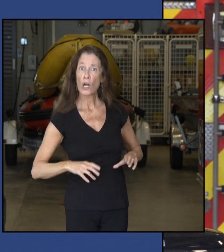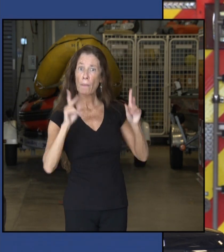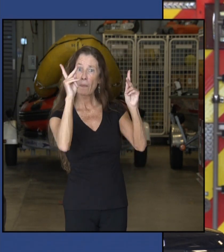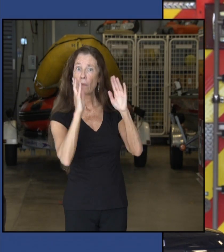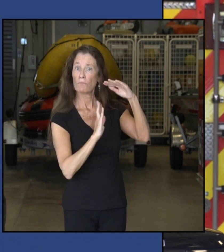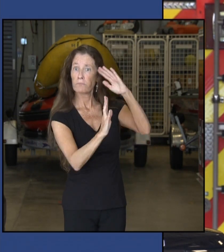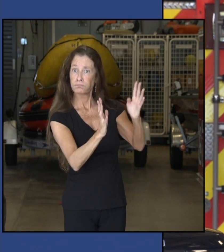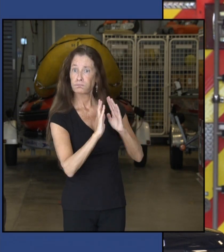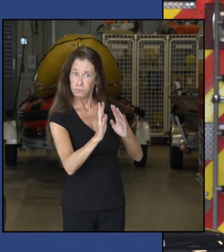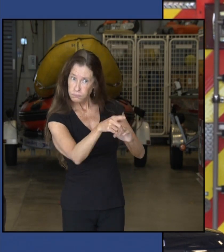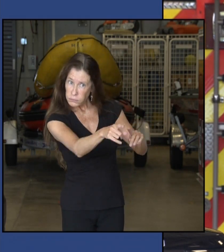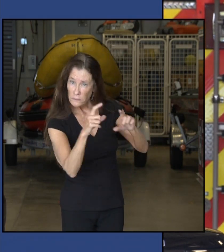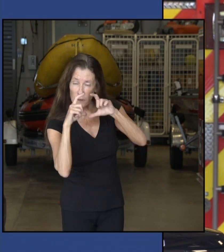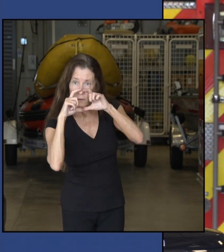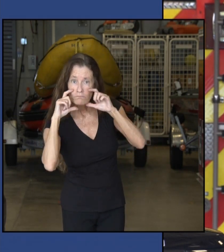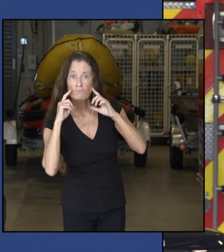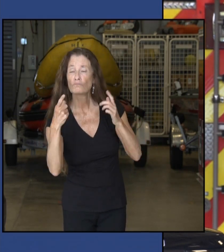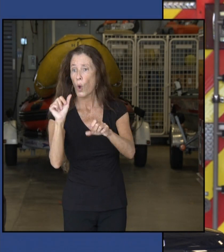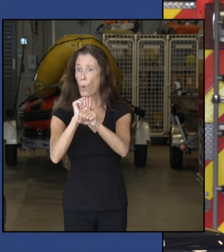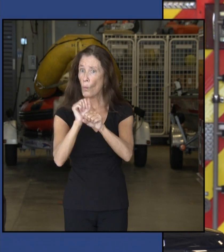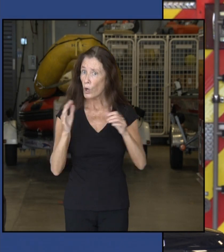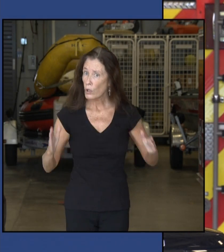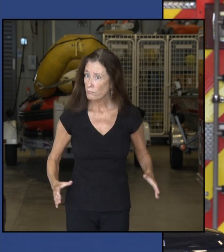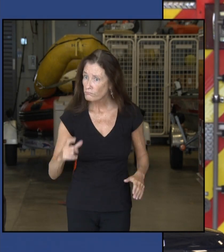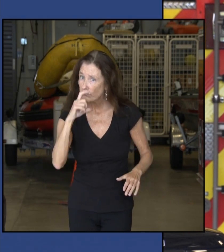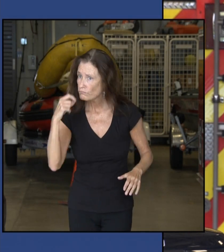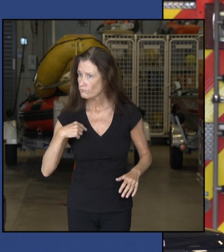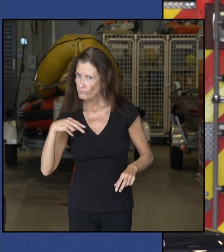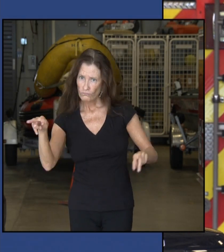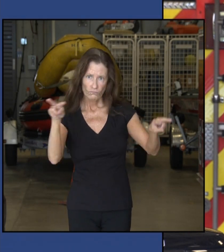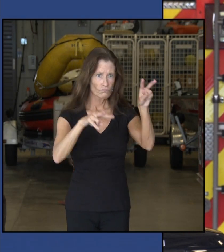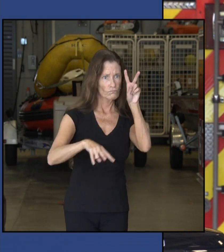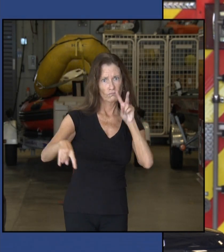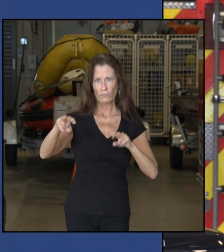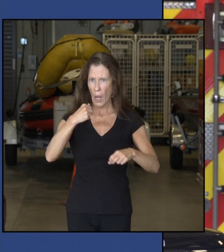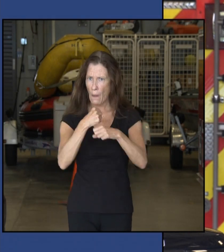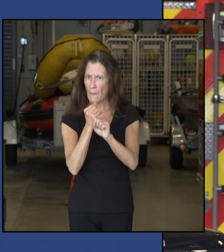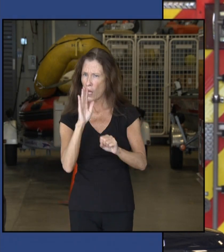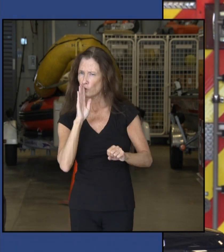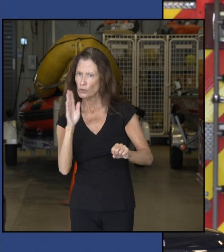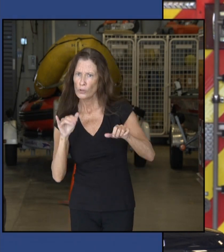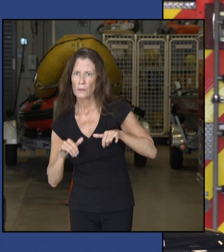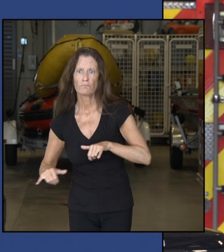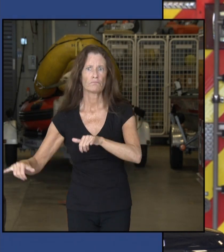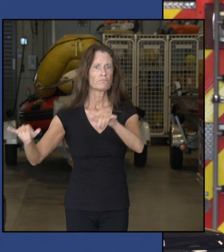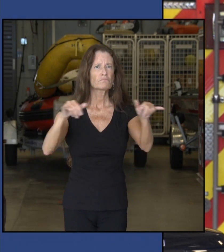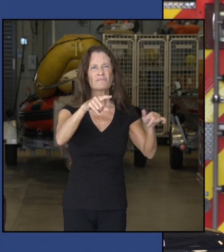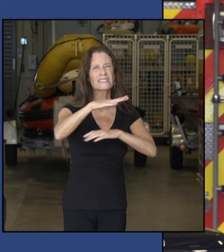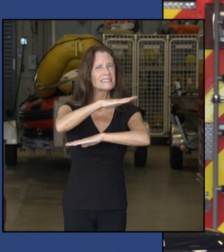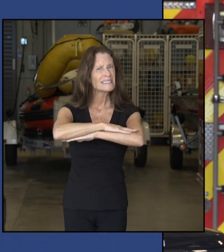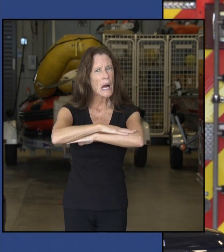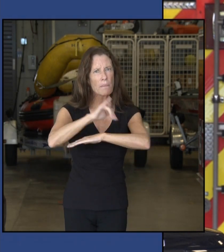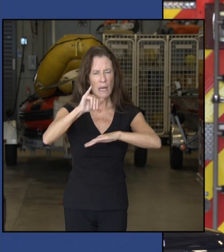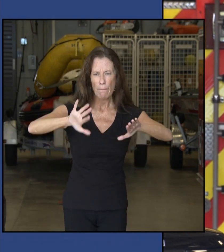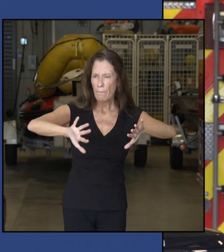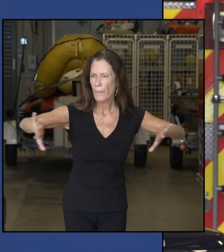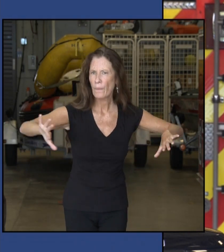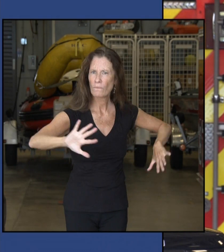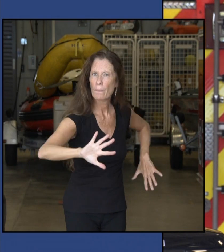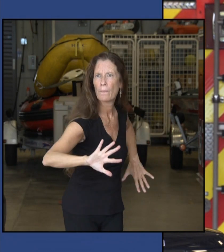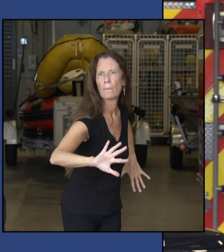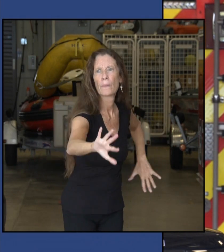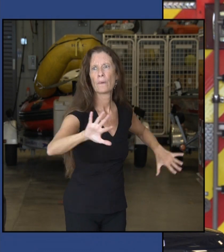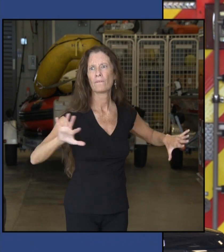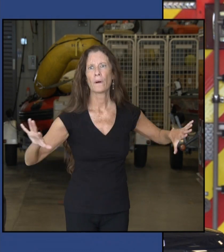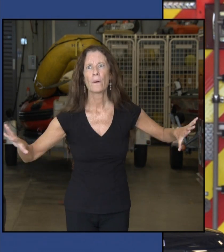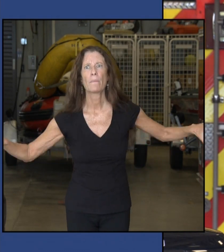restaurant employees to wear masks, adequate distancing between tables, bars within restaurants to be